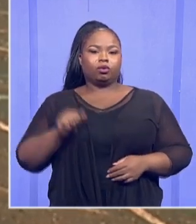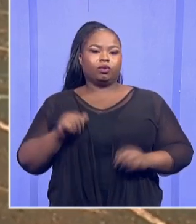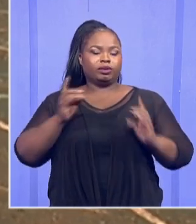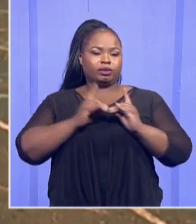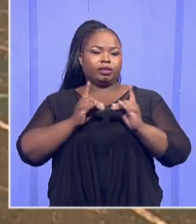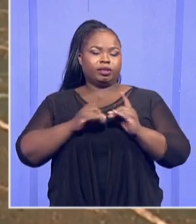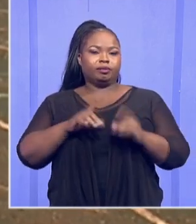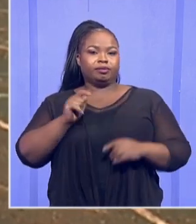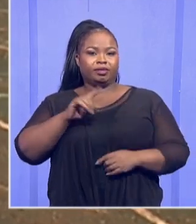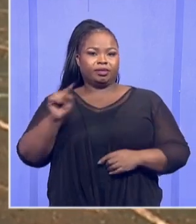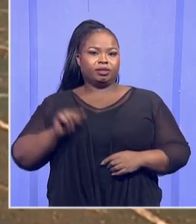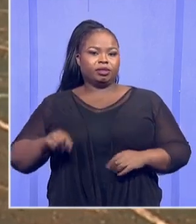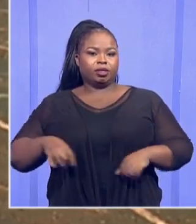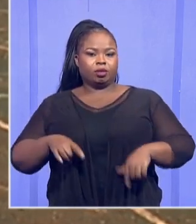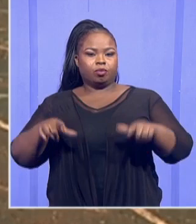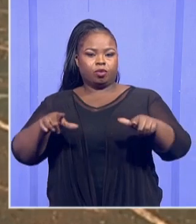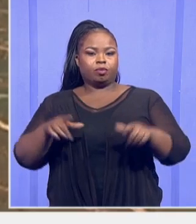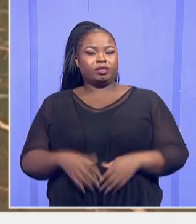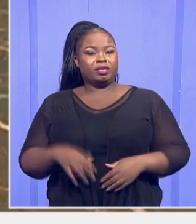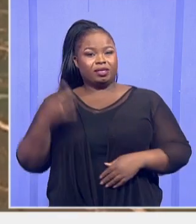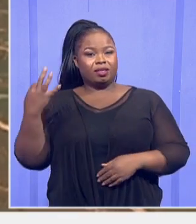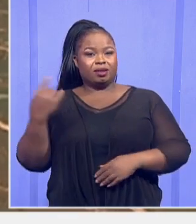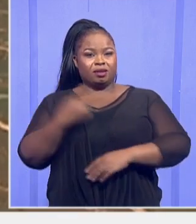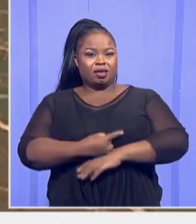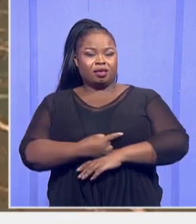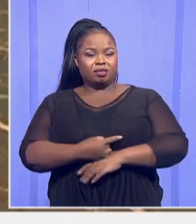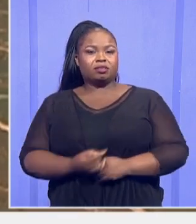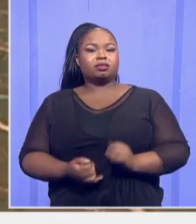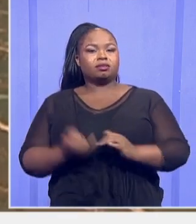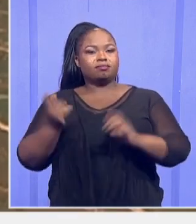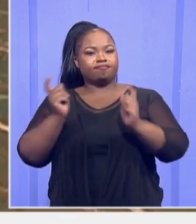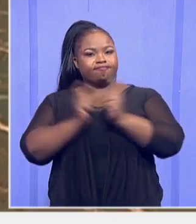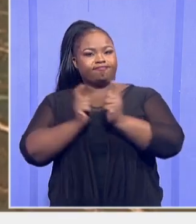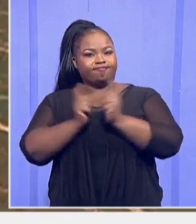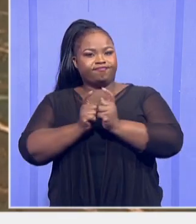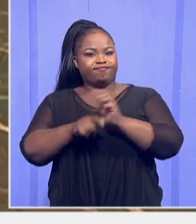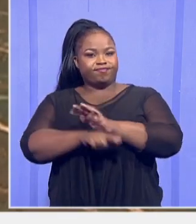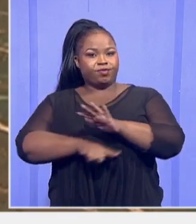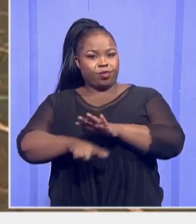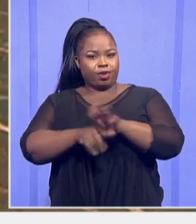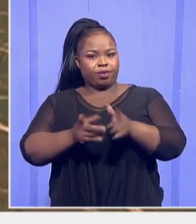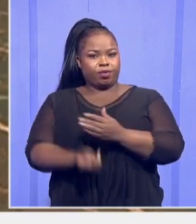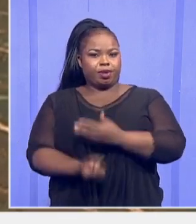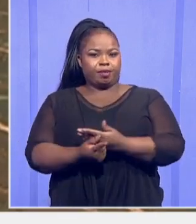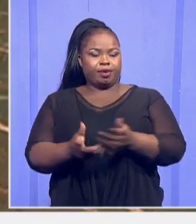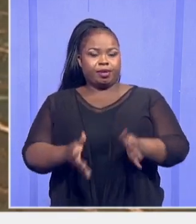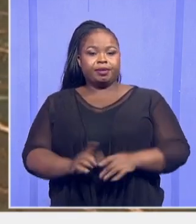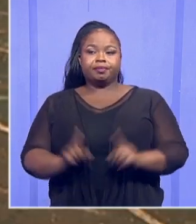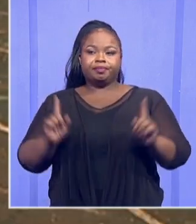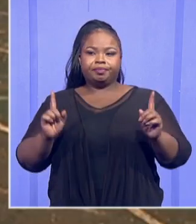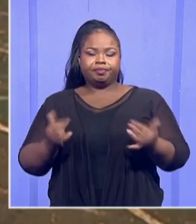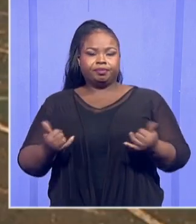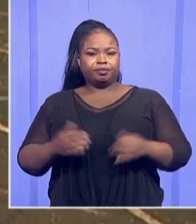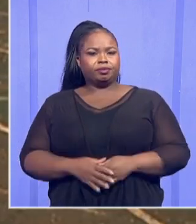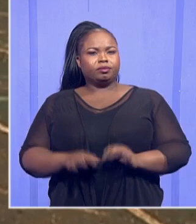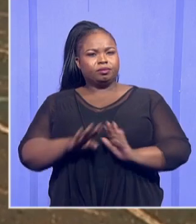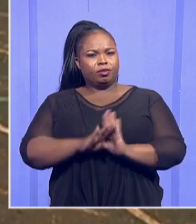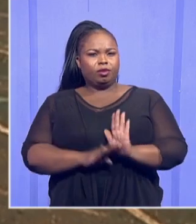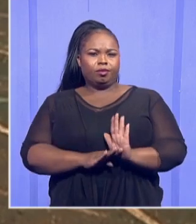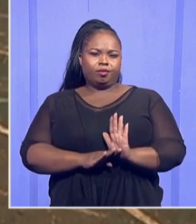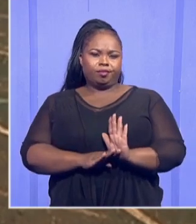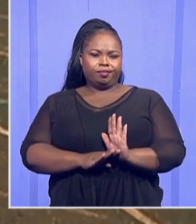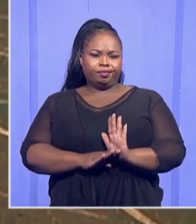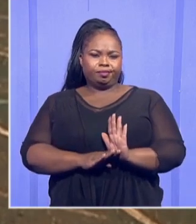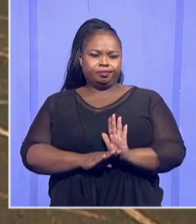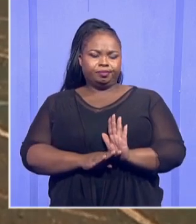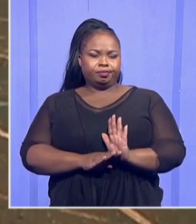Tzaneen, Limpopo, where this 3-day tournament is expected to take place. But Mtolisi, the program is set in